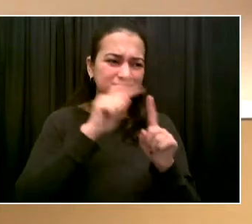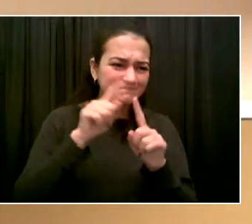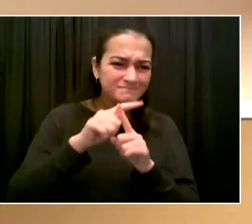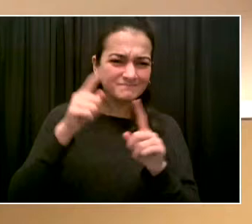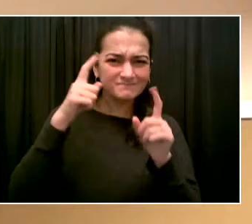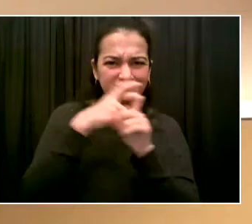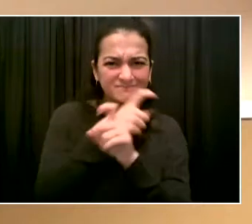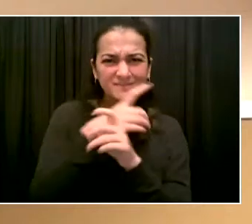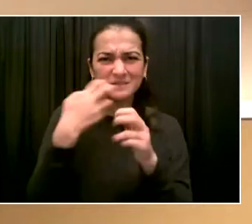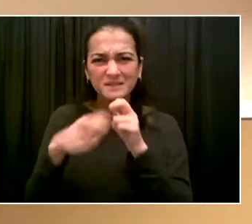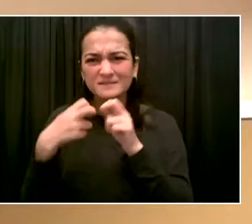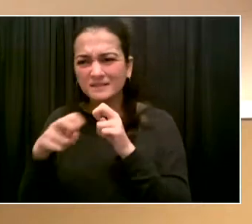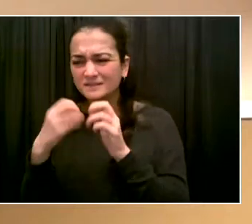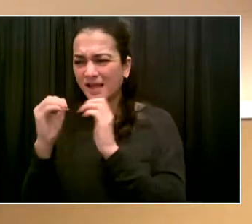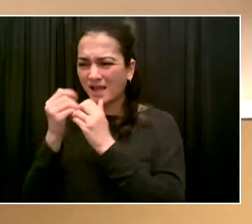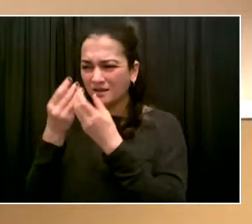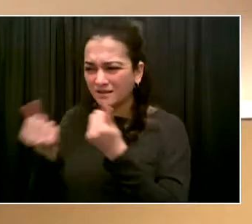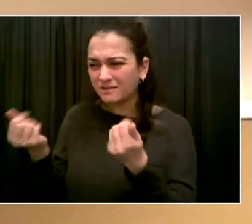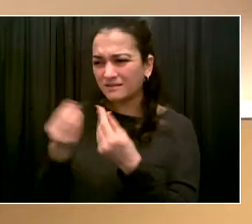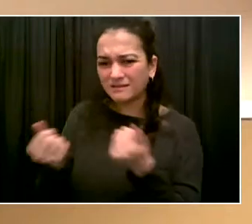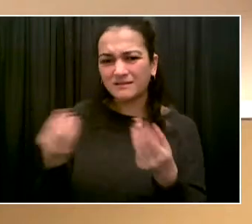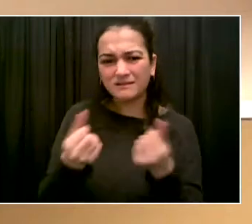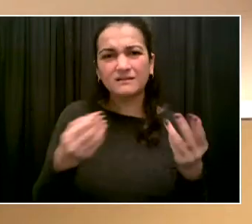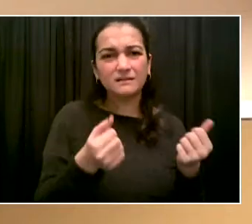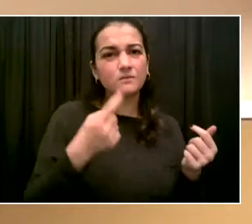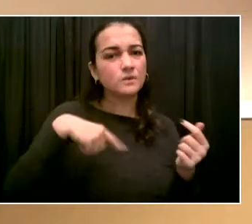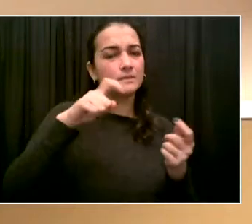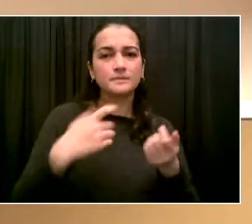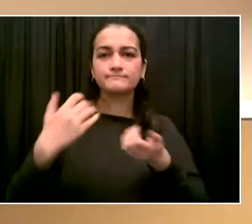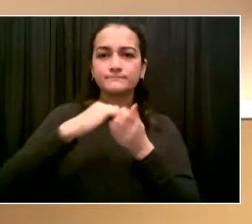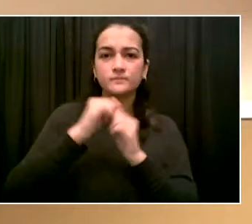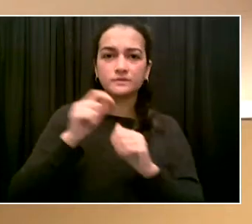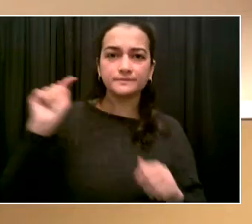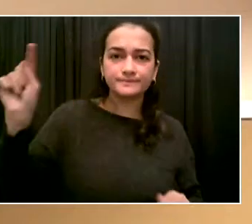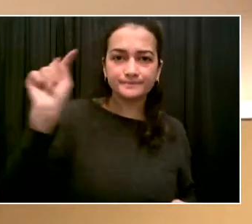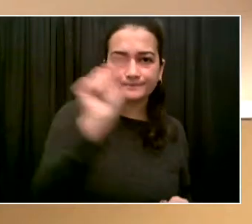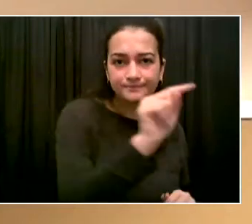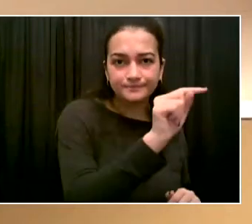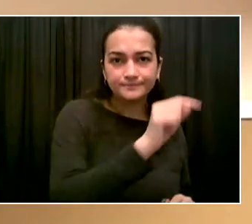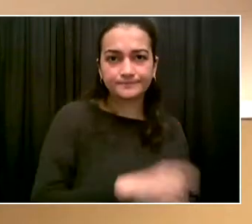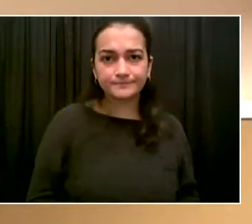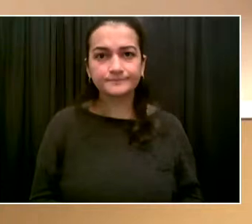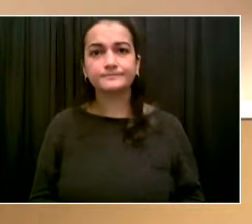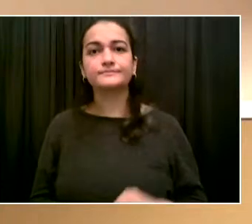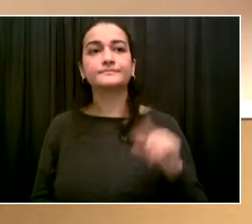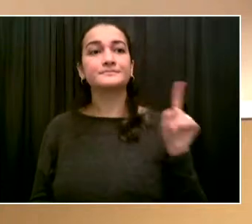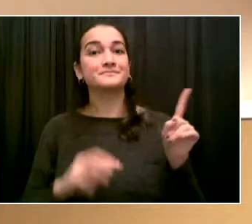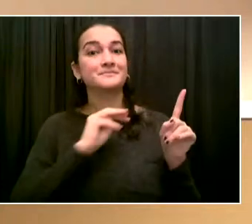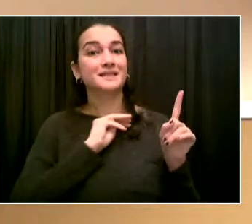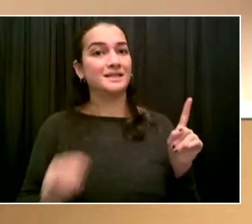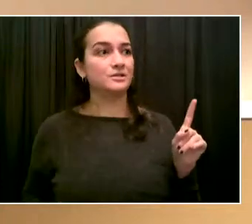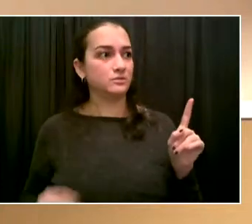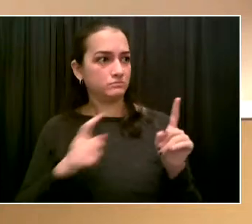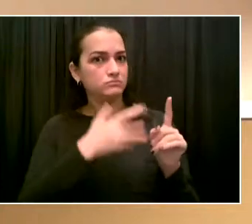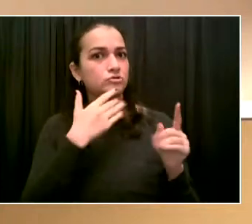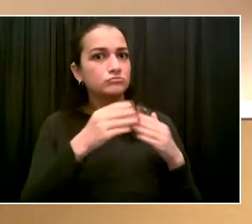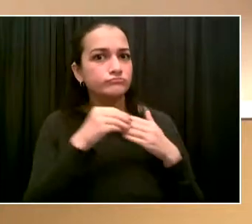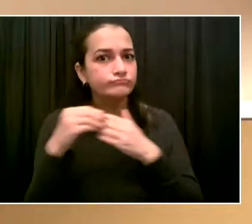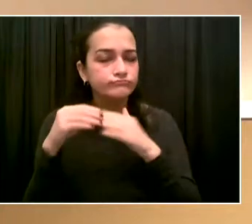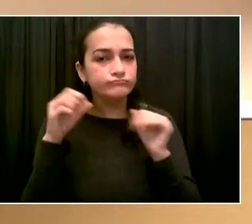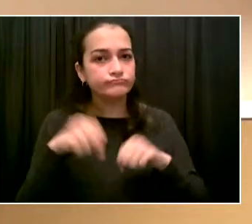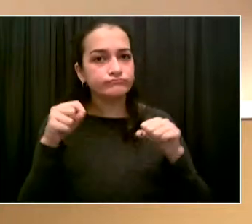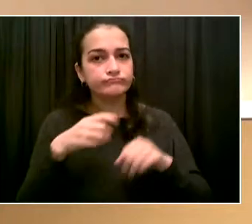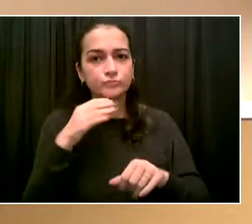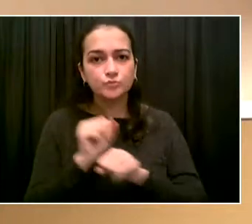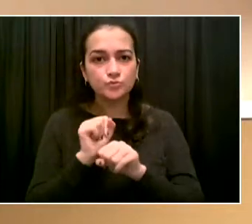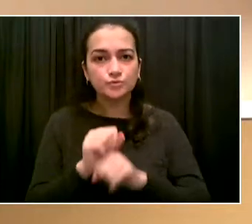mayor. This pandemic has shown that when there are significant public health issues, we have to bring to bear the power of the